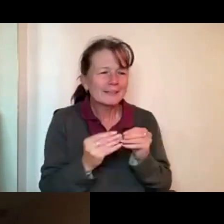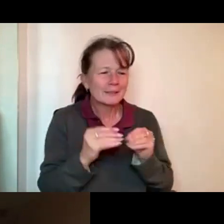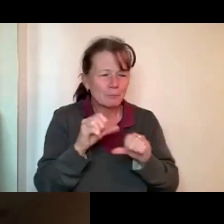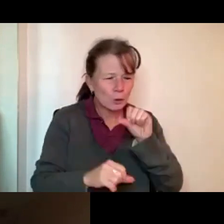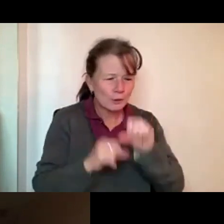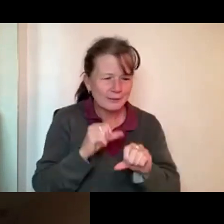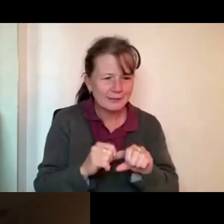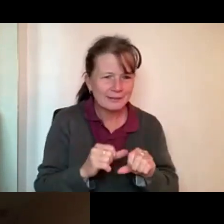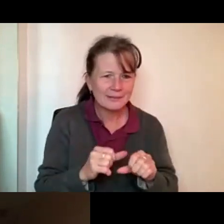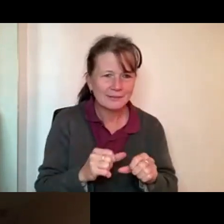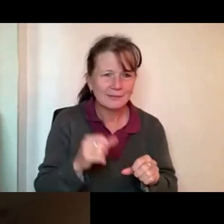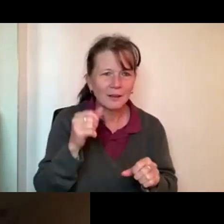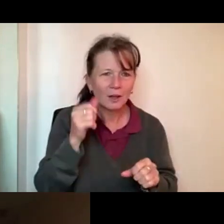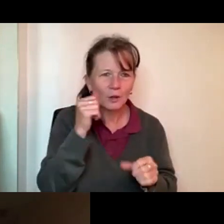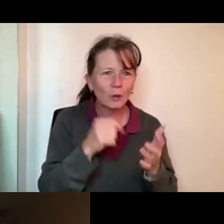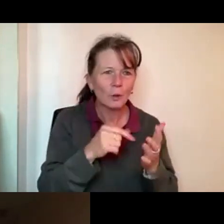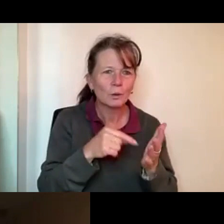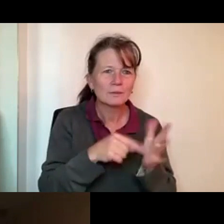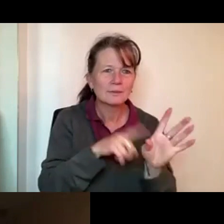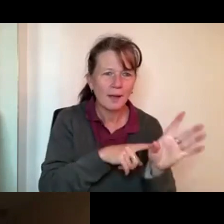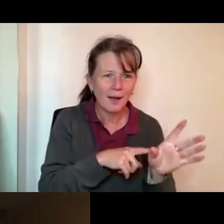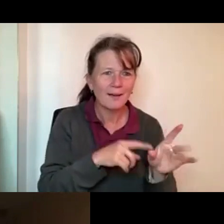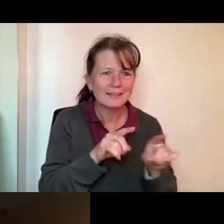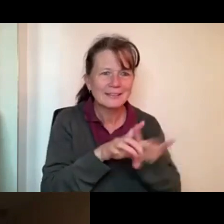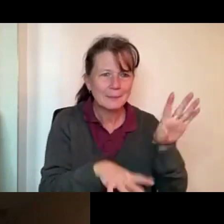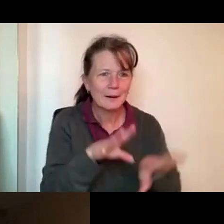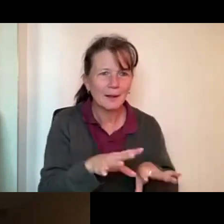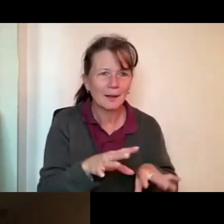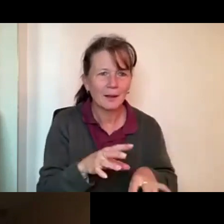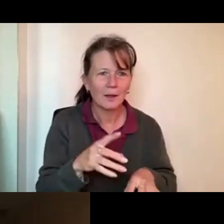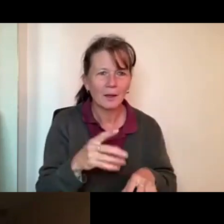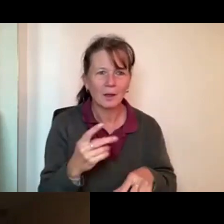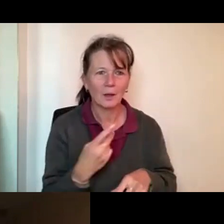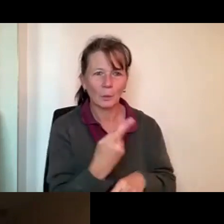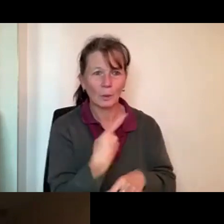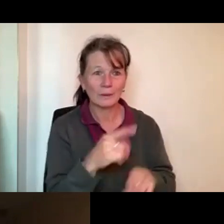I don't know, Ty, if yours was similar. I know we were in different audition groups, but